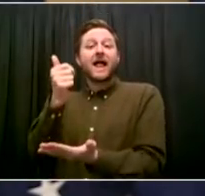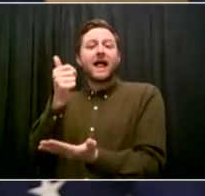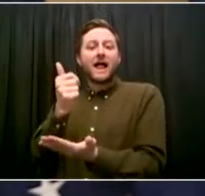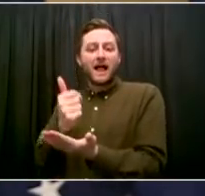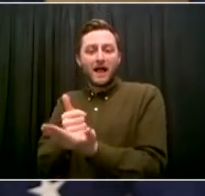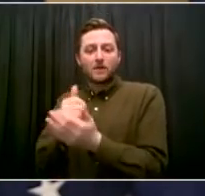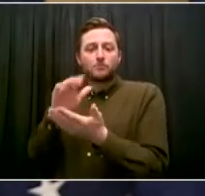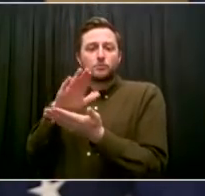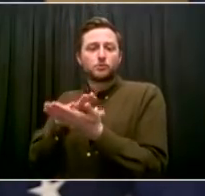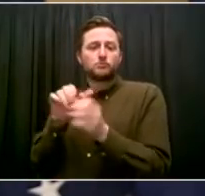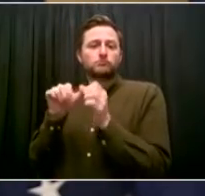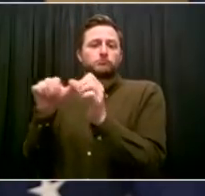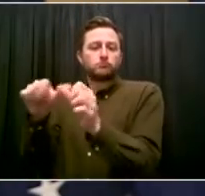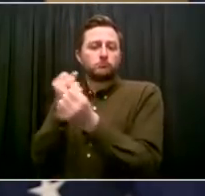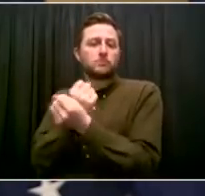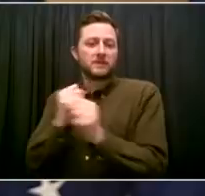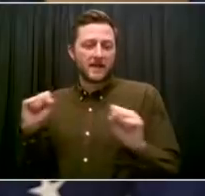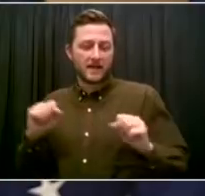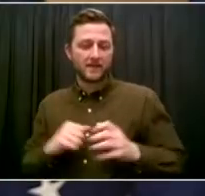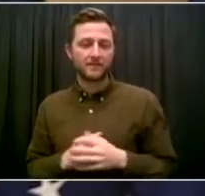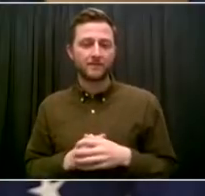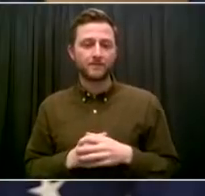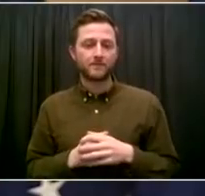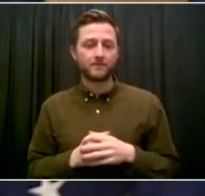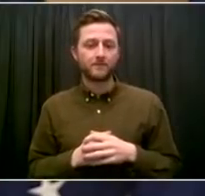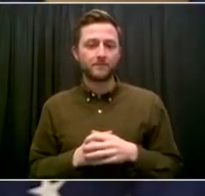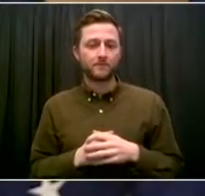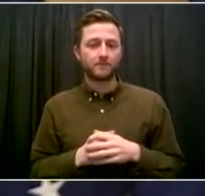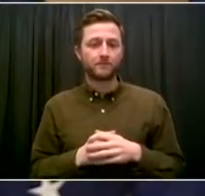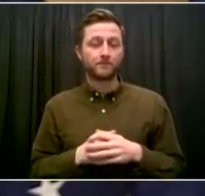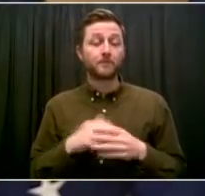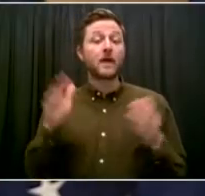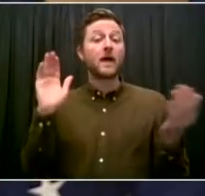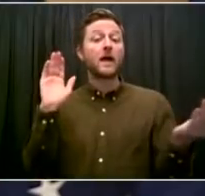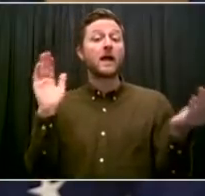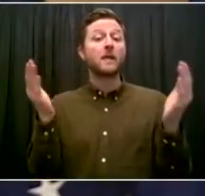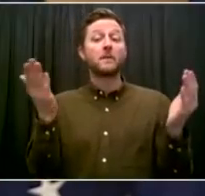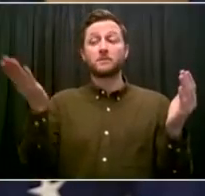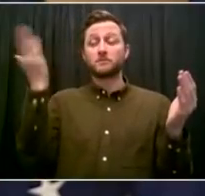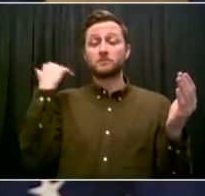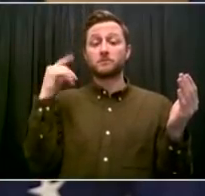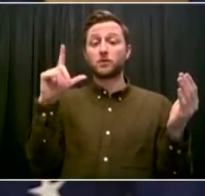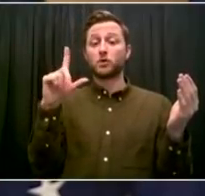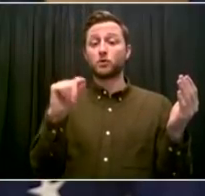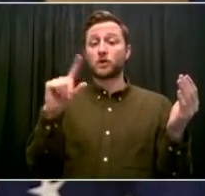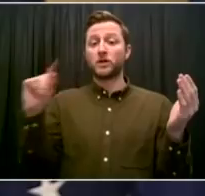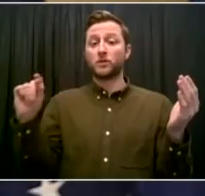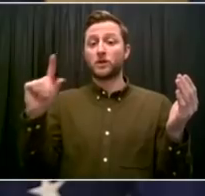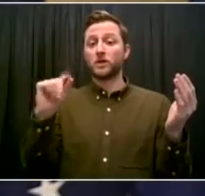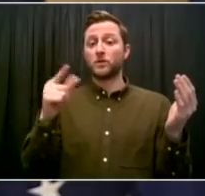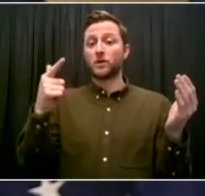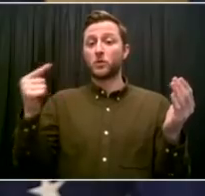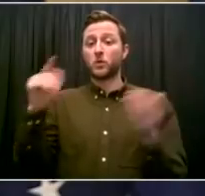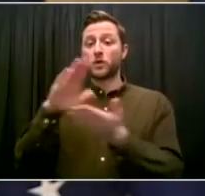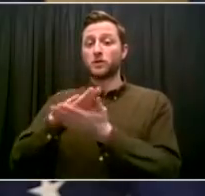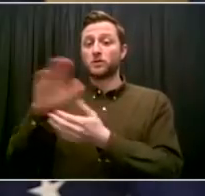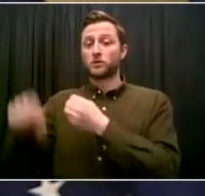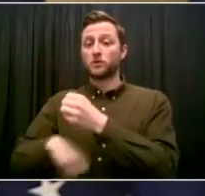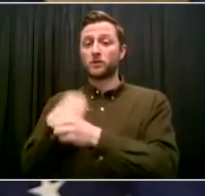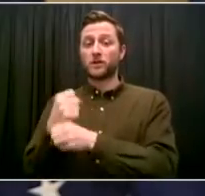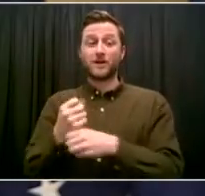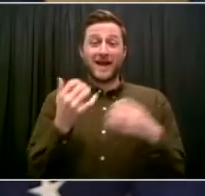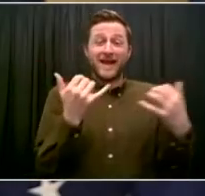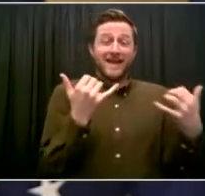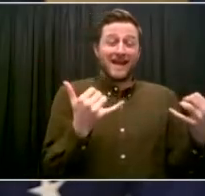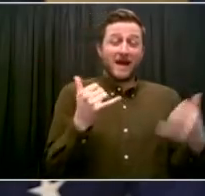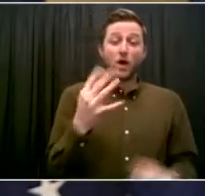student days in person as the 2020-21 school year. And this semester, with our adjusted quarantine